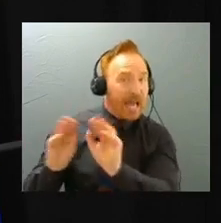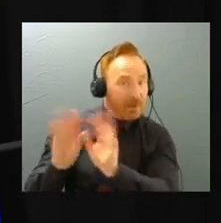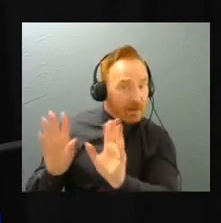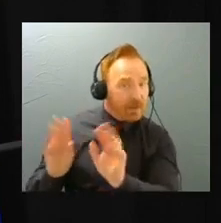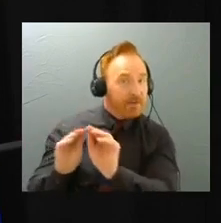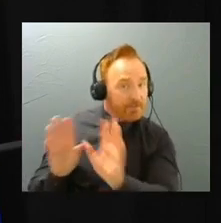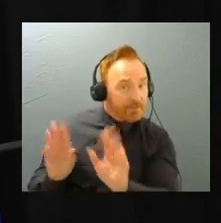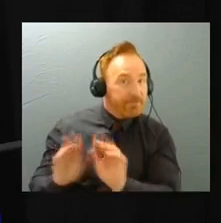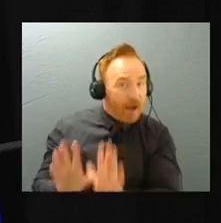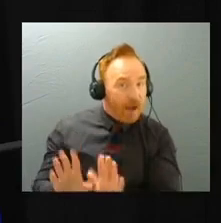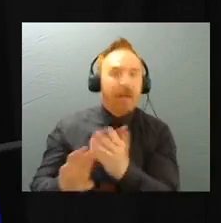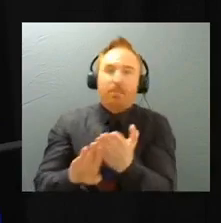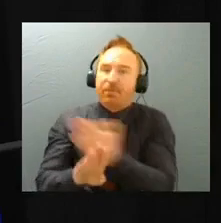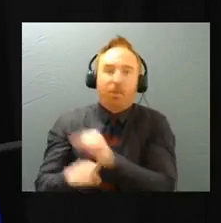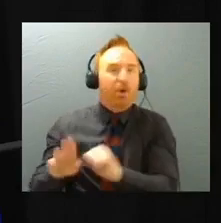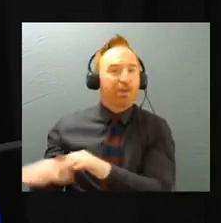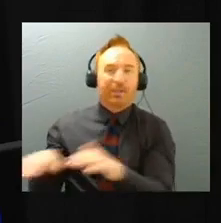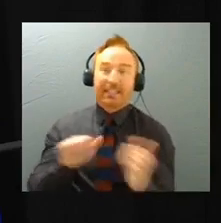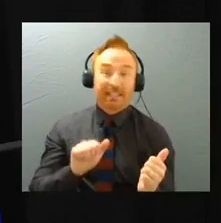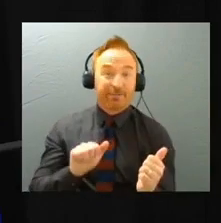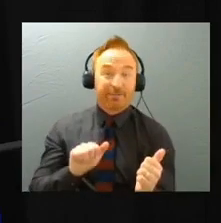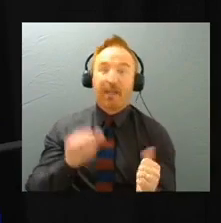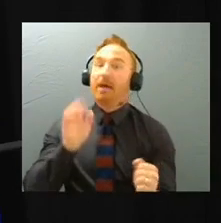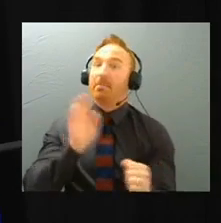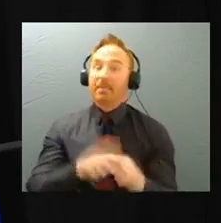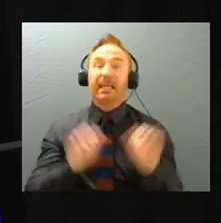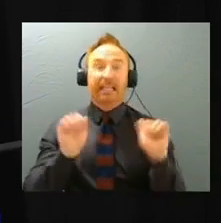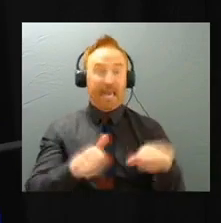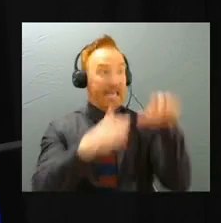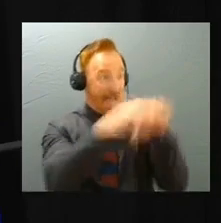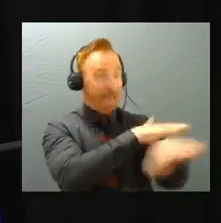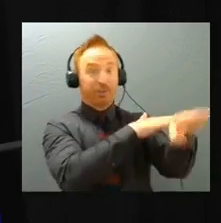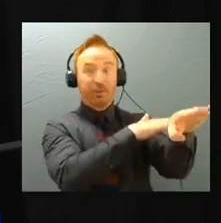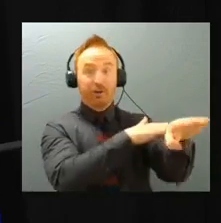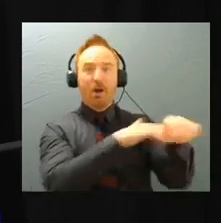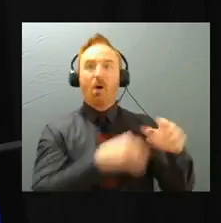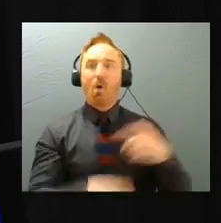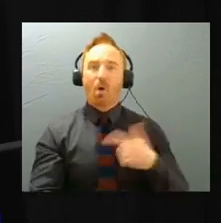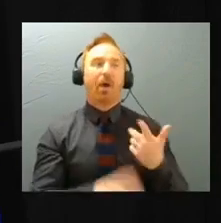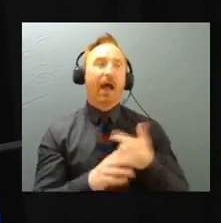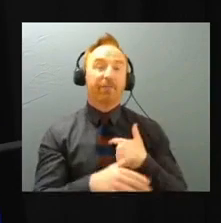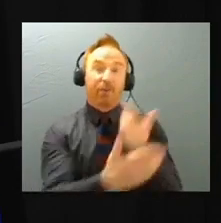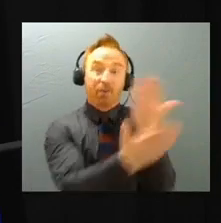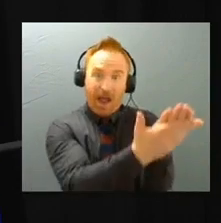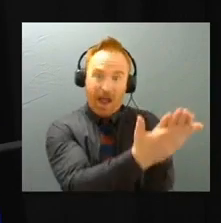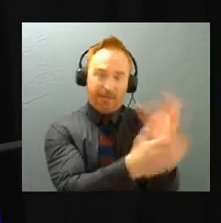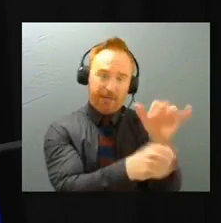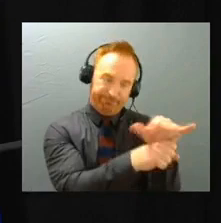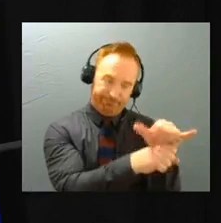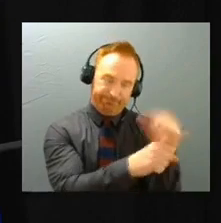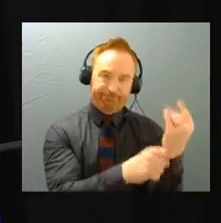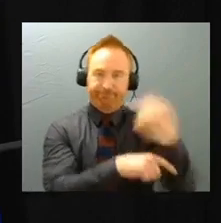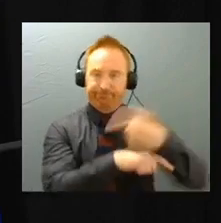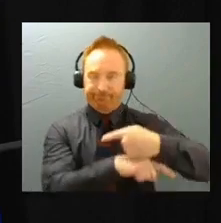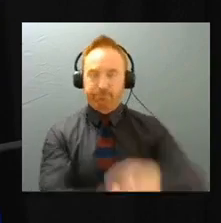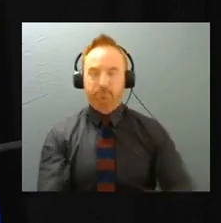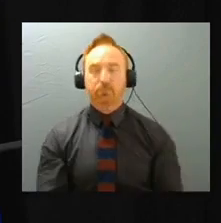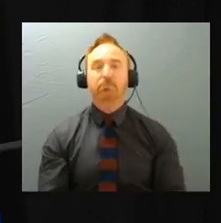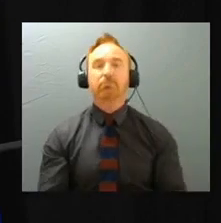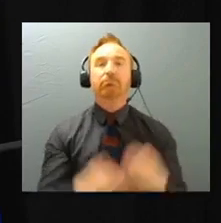community whether you're able to come directly in or if you have to self-isolate. Thank you. We'll move now to